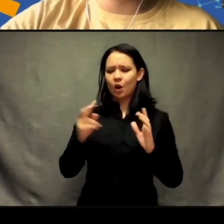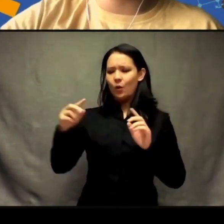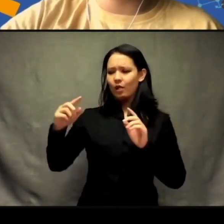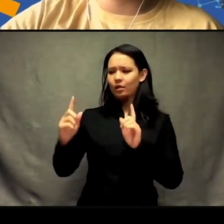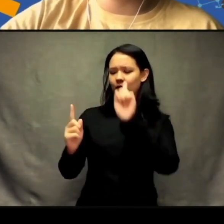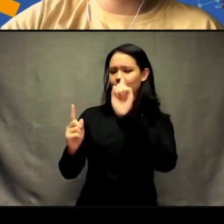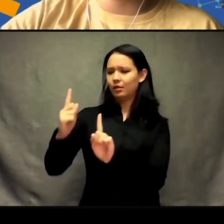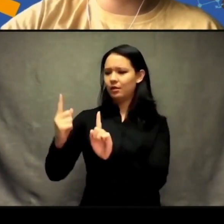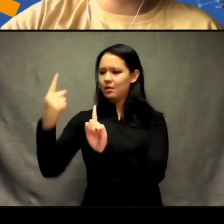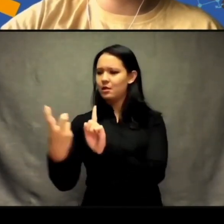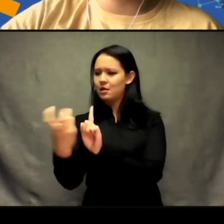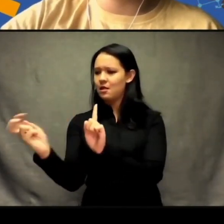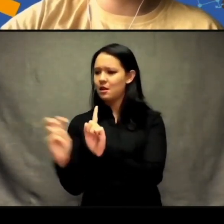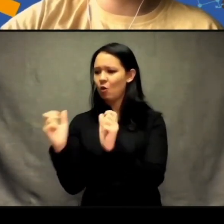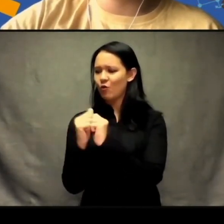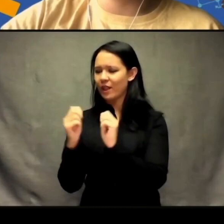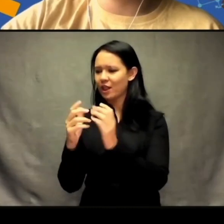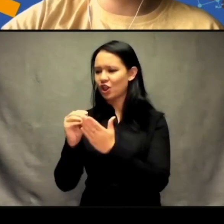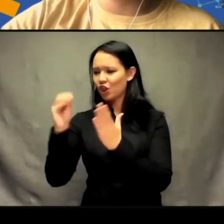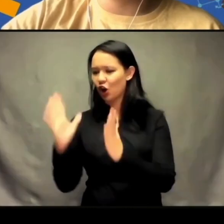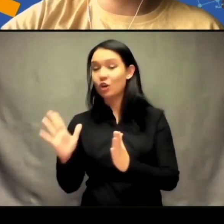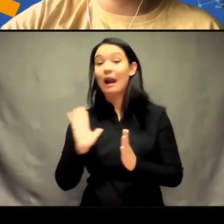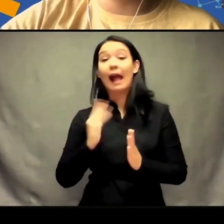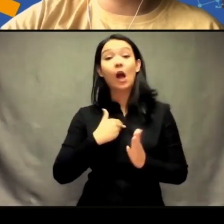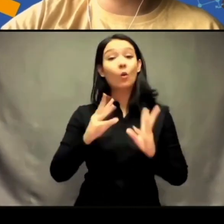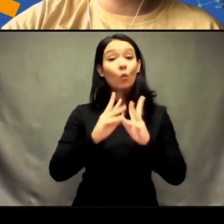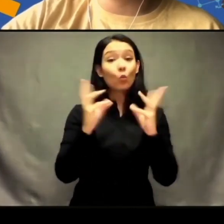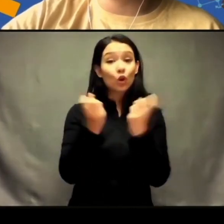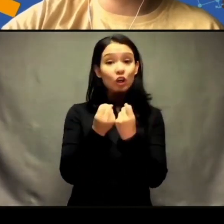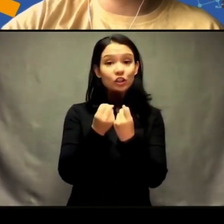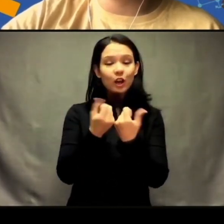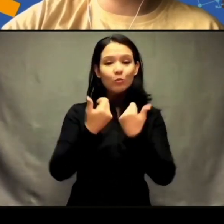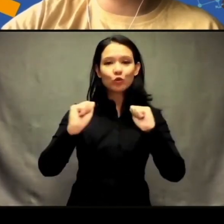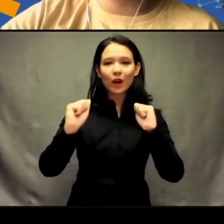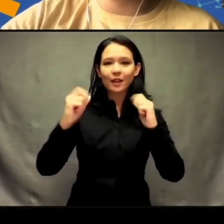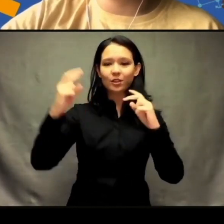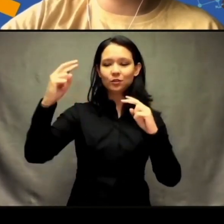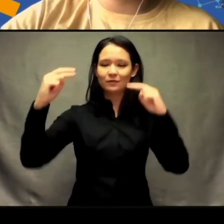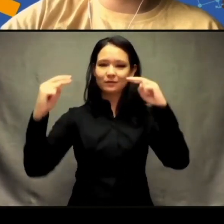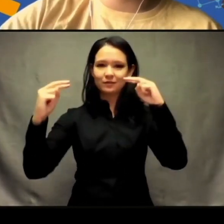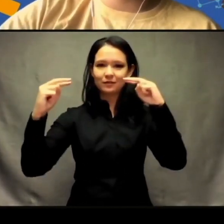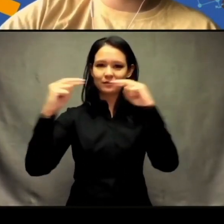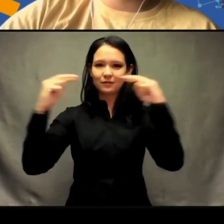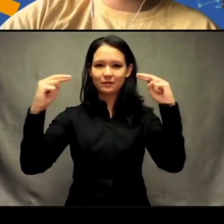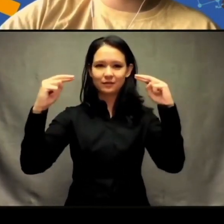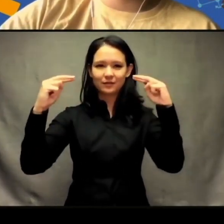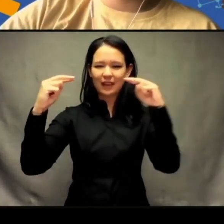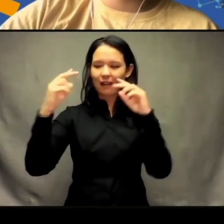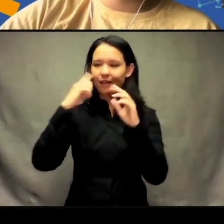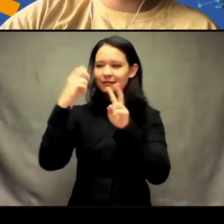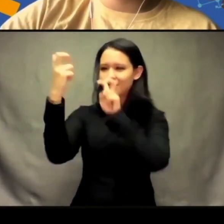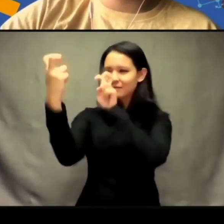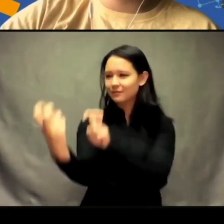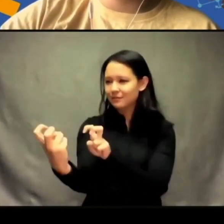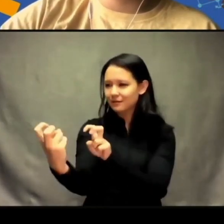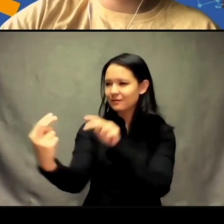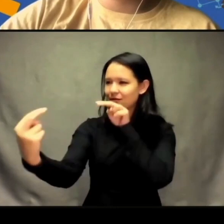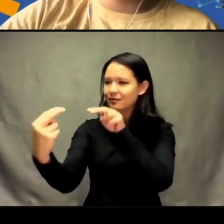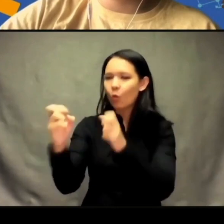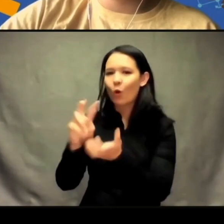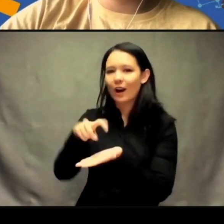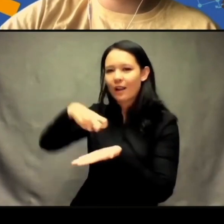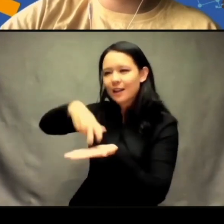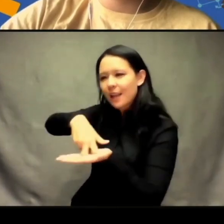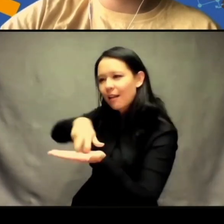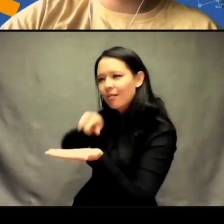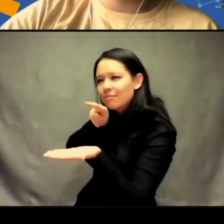learners. In our workshops, we really try to get at the eye level of facilitators. We either try to sit or kneel